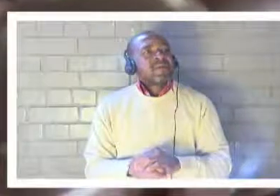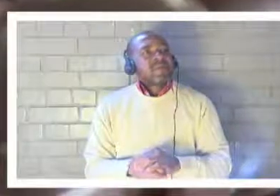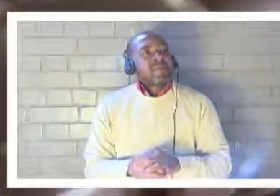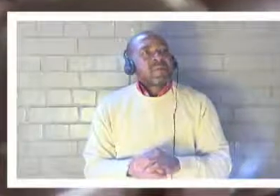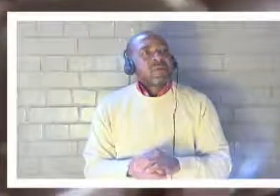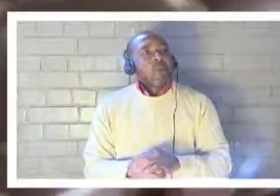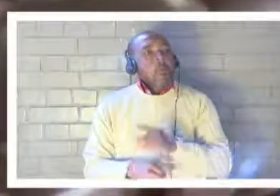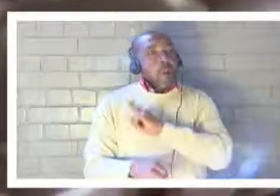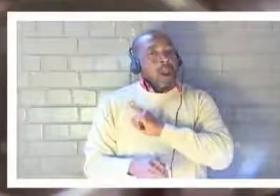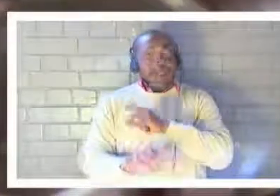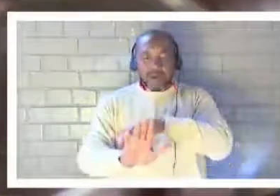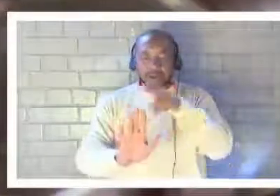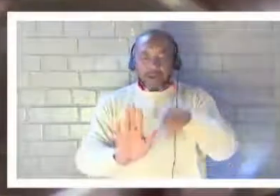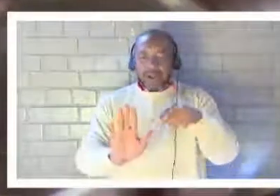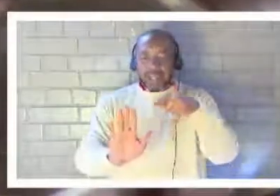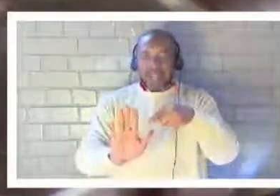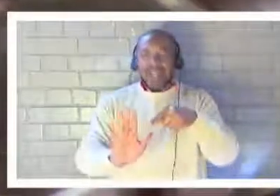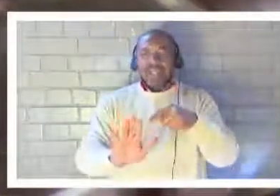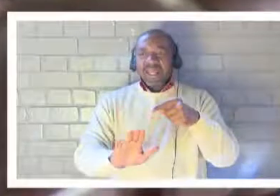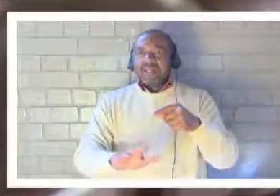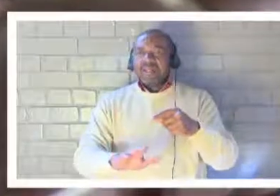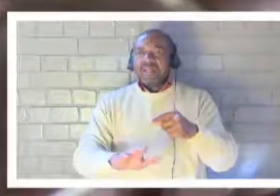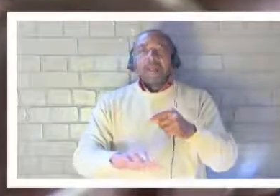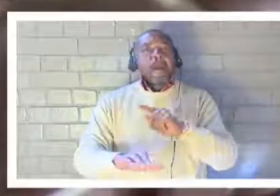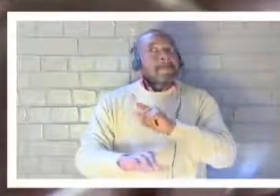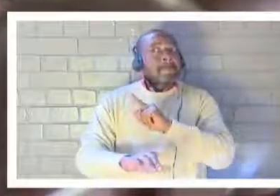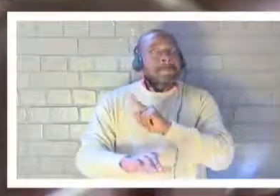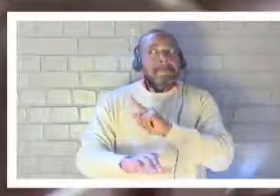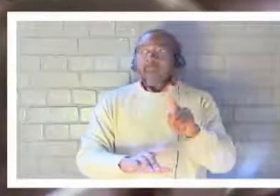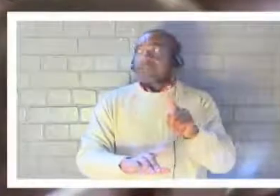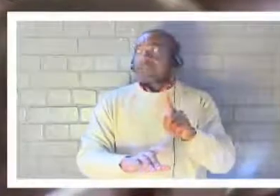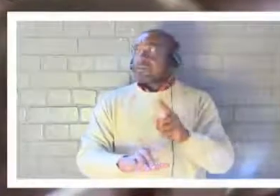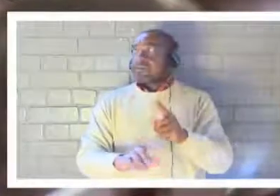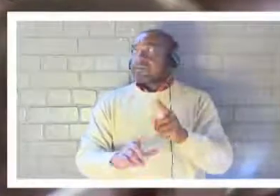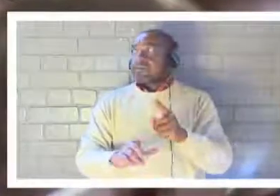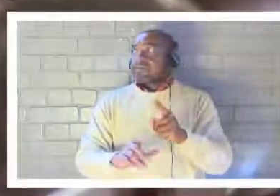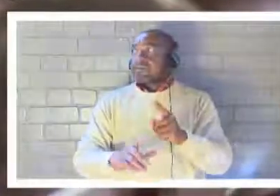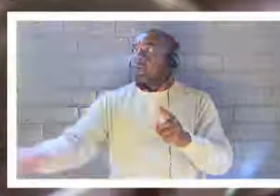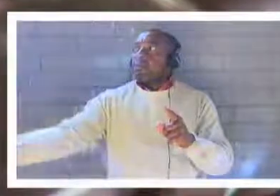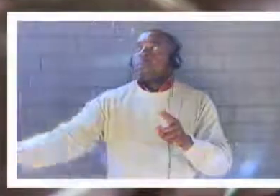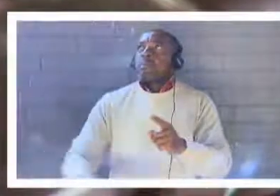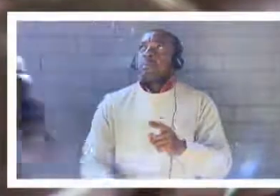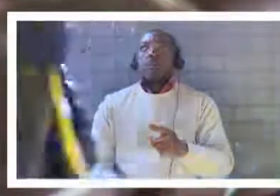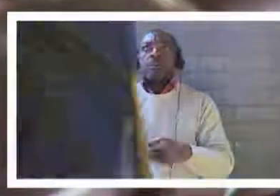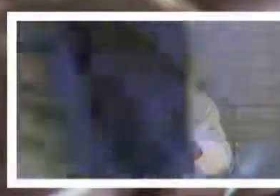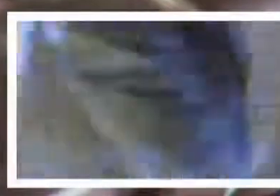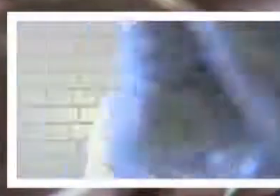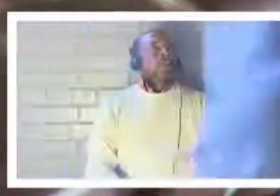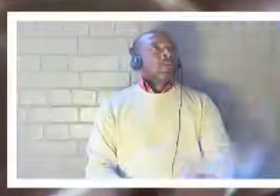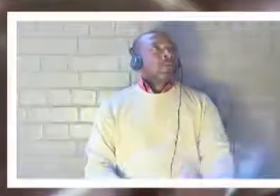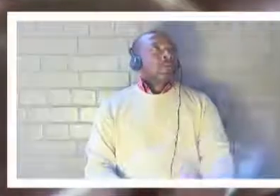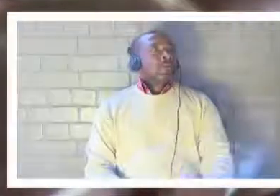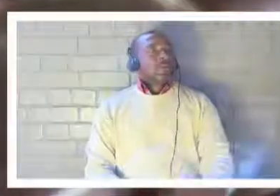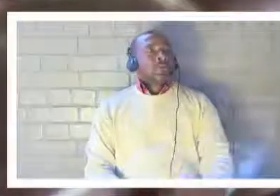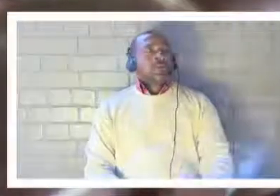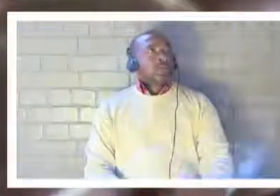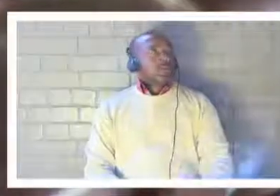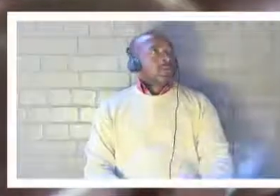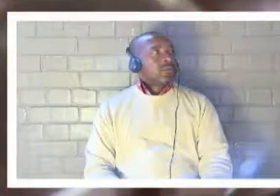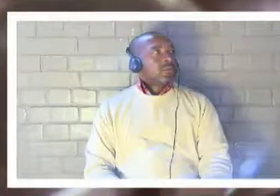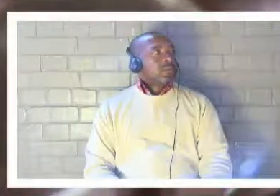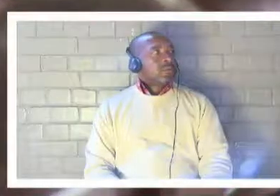of February, but even today, you see that nothing is happening. And it's unfortunate, as my colleague has